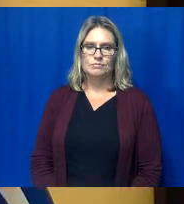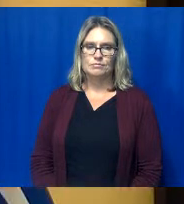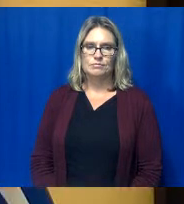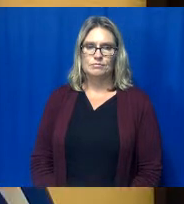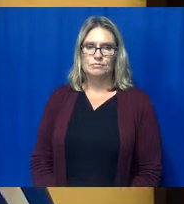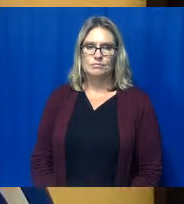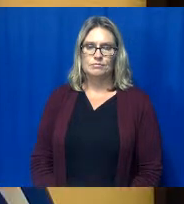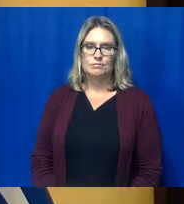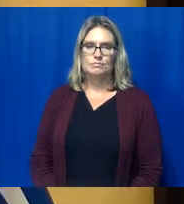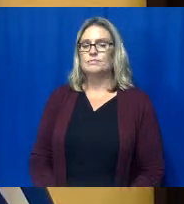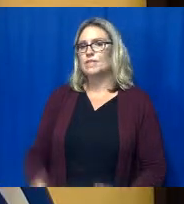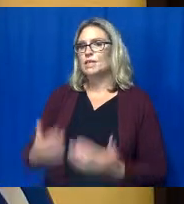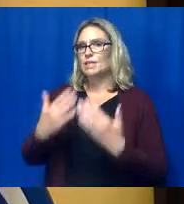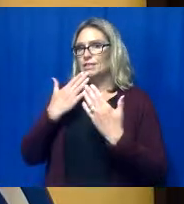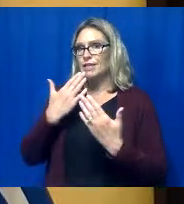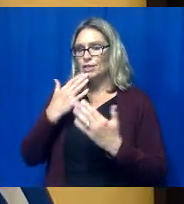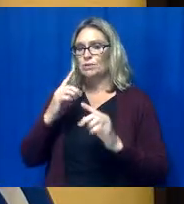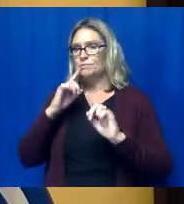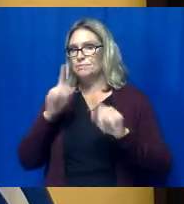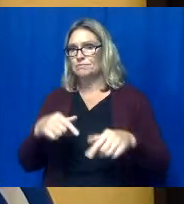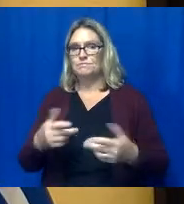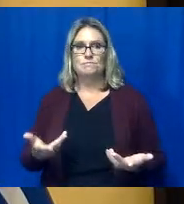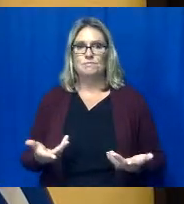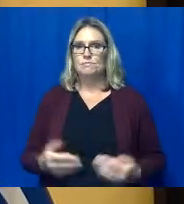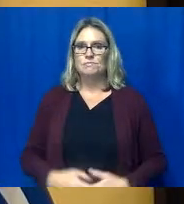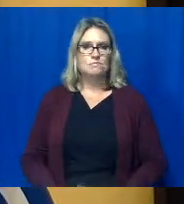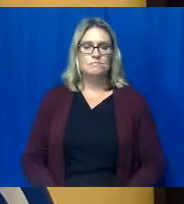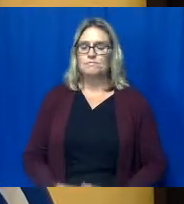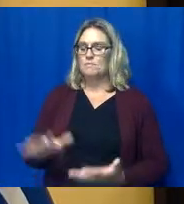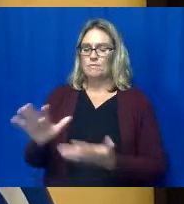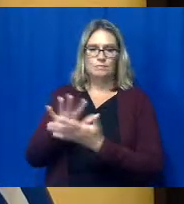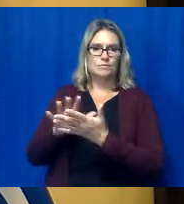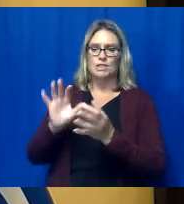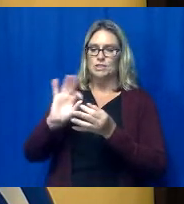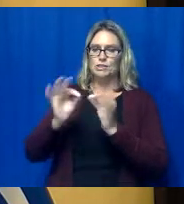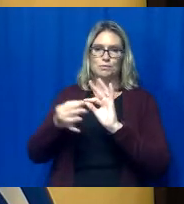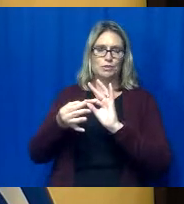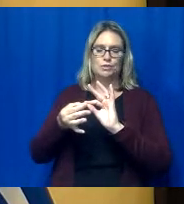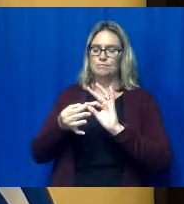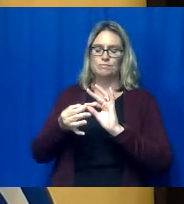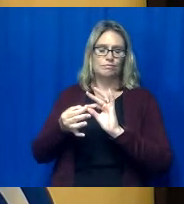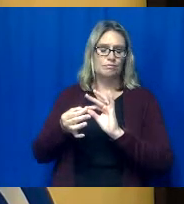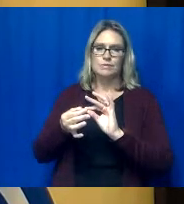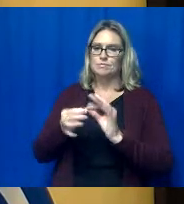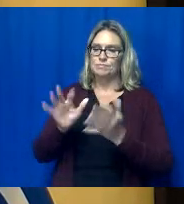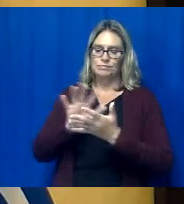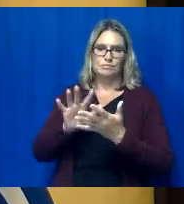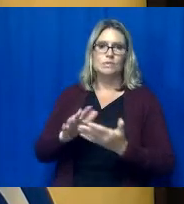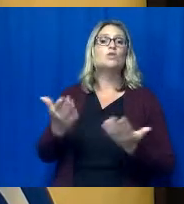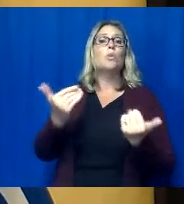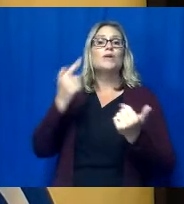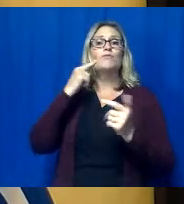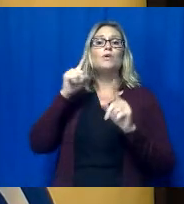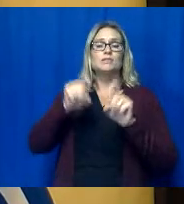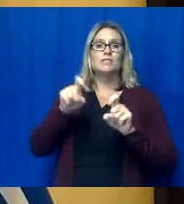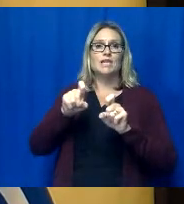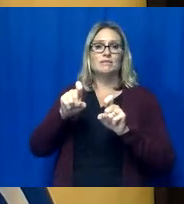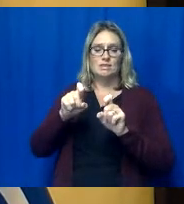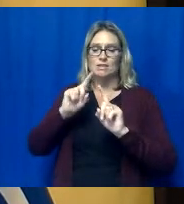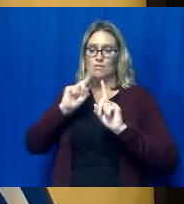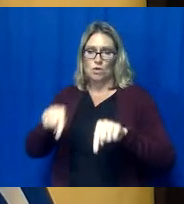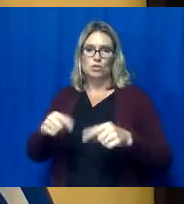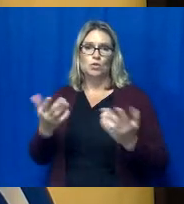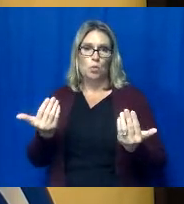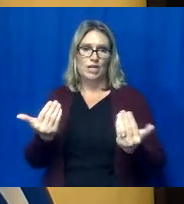Thank you. We understand that this can be frustrating when one is waiting for a test result or for a test per